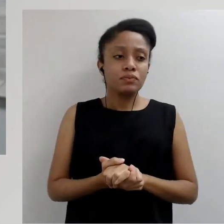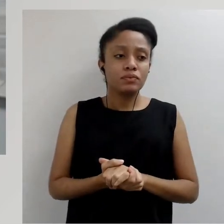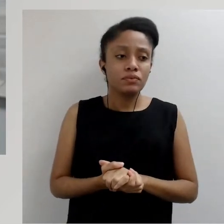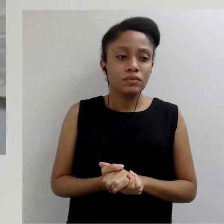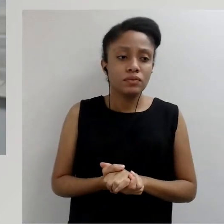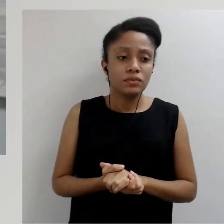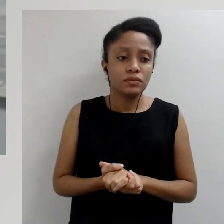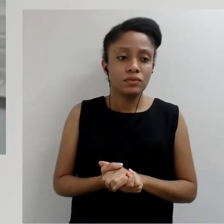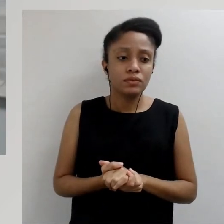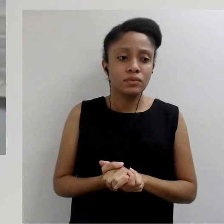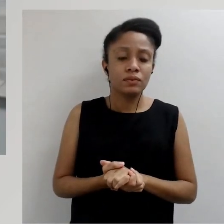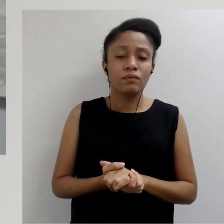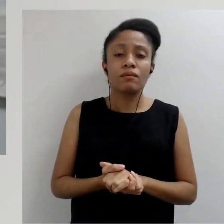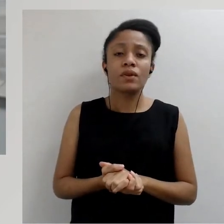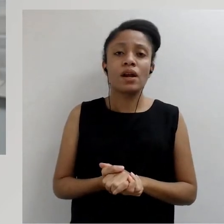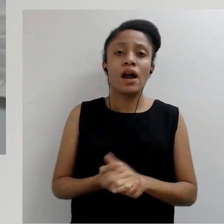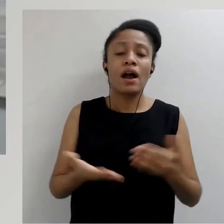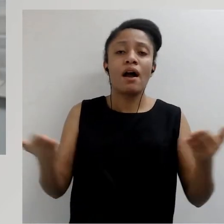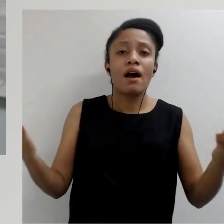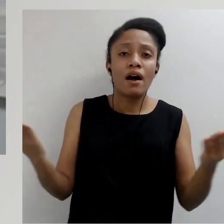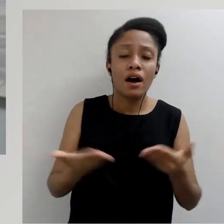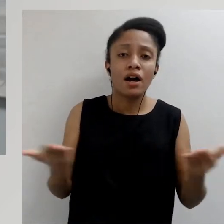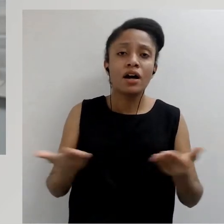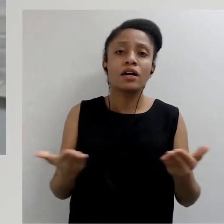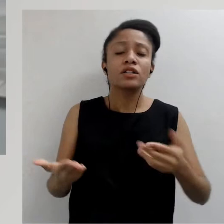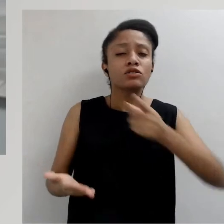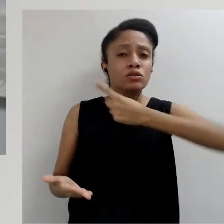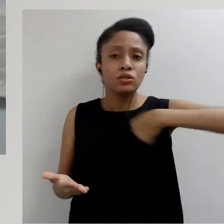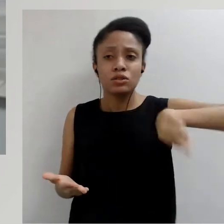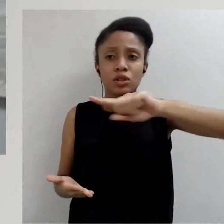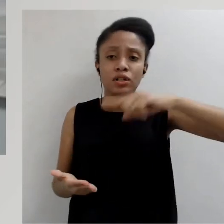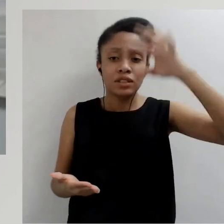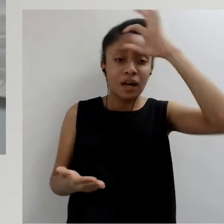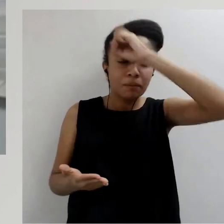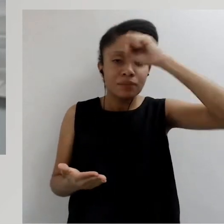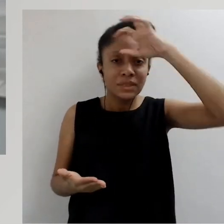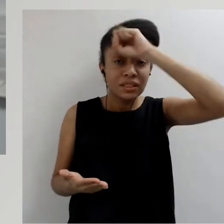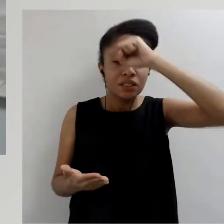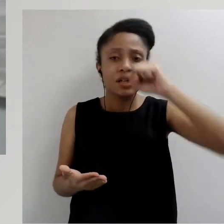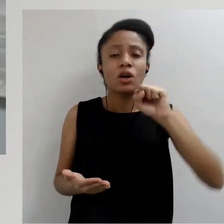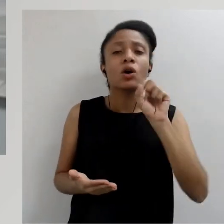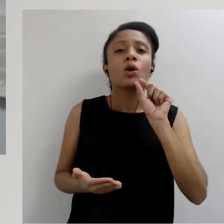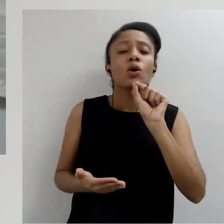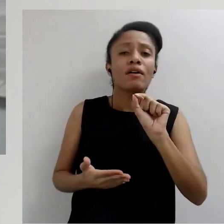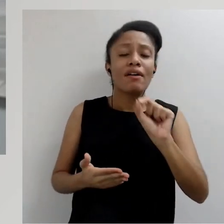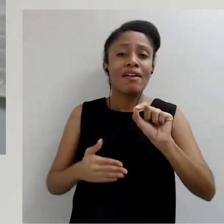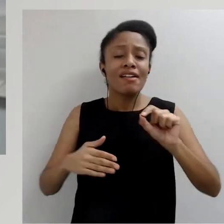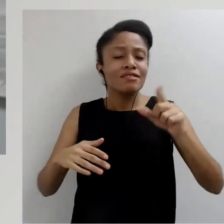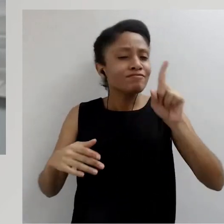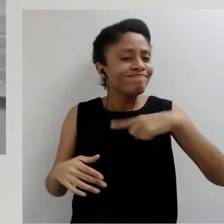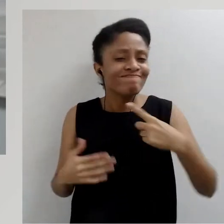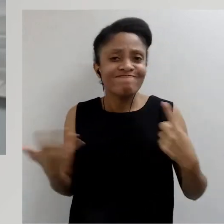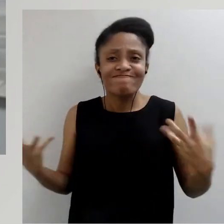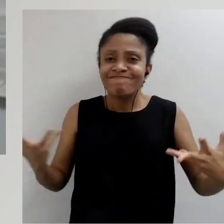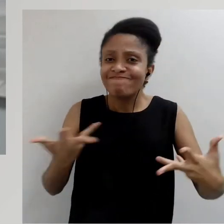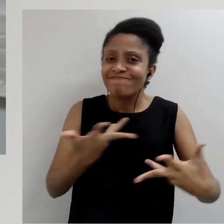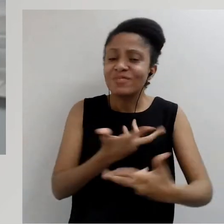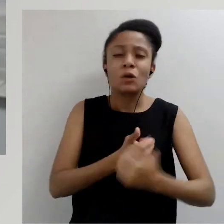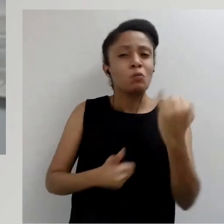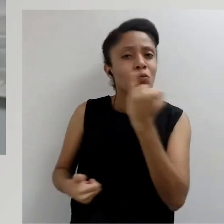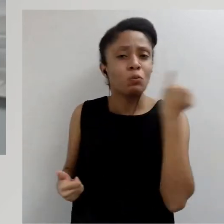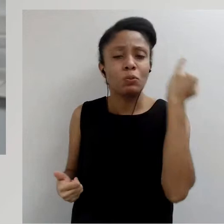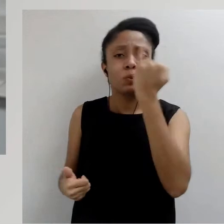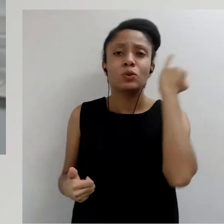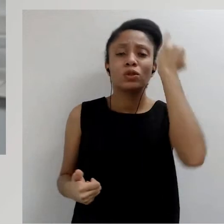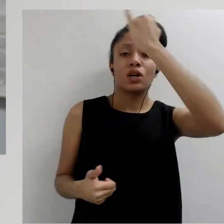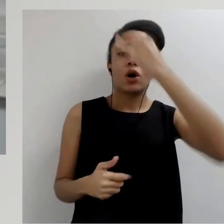page and all that, but we had to learn that these are essential tools